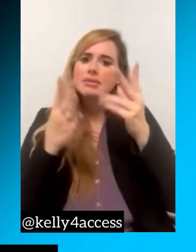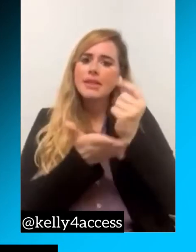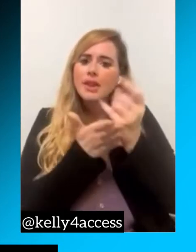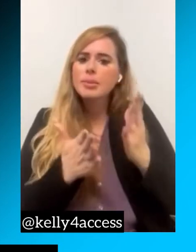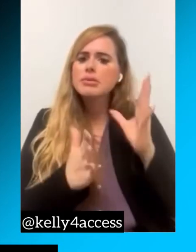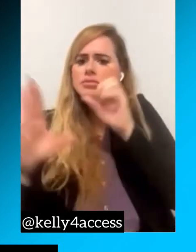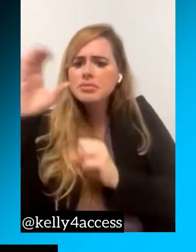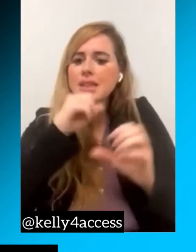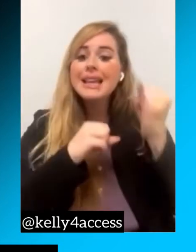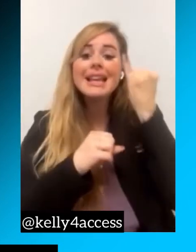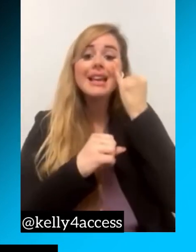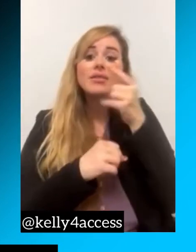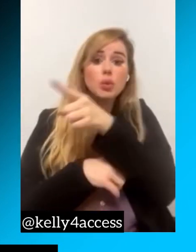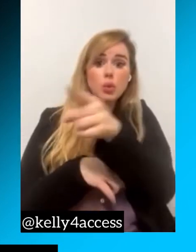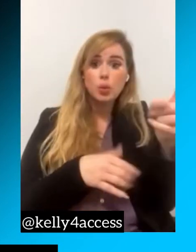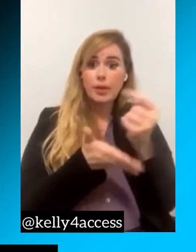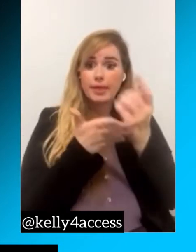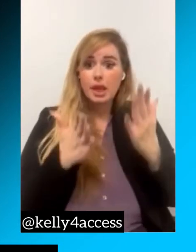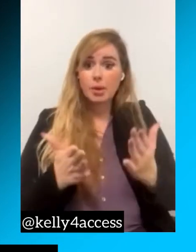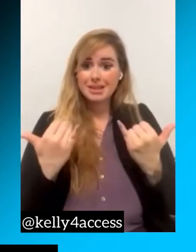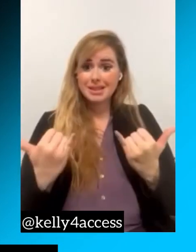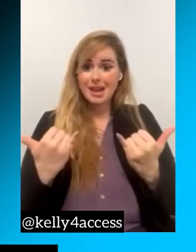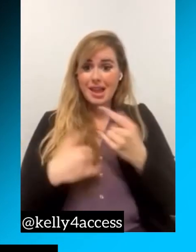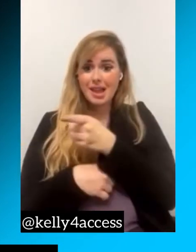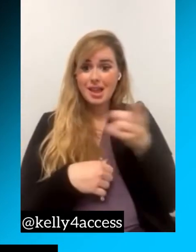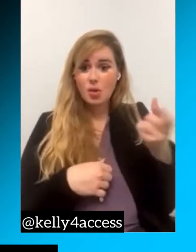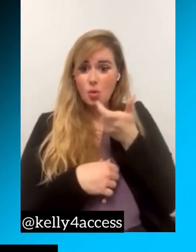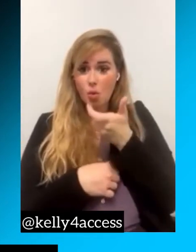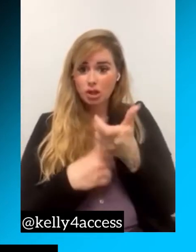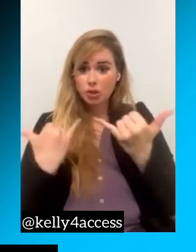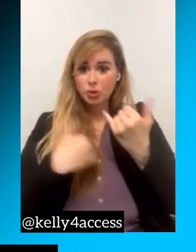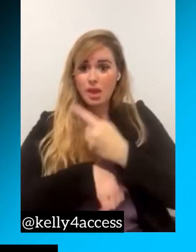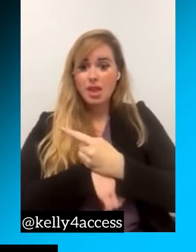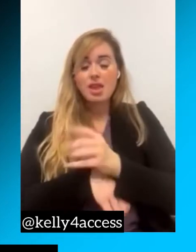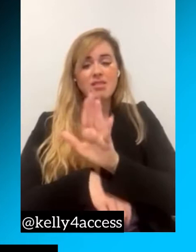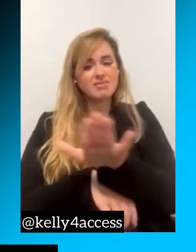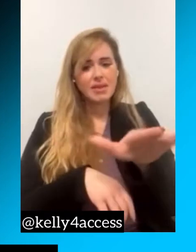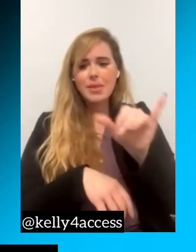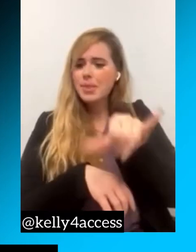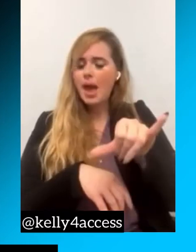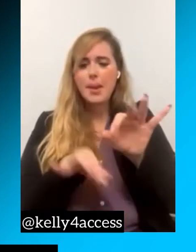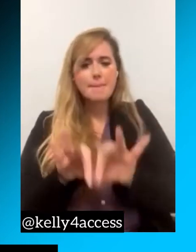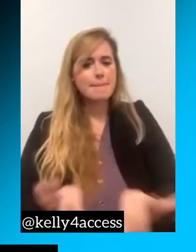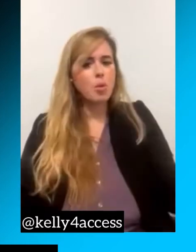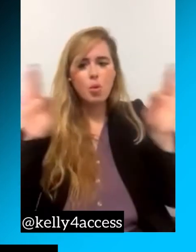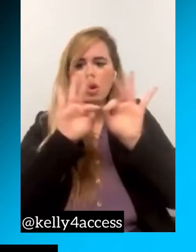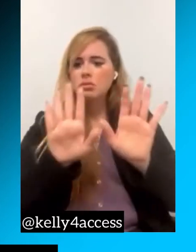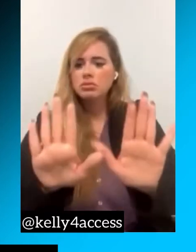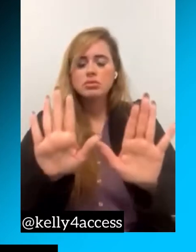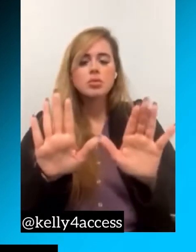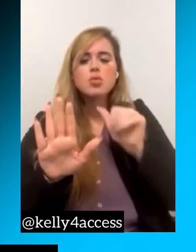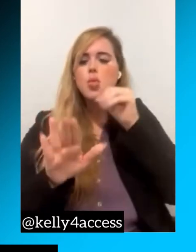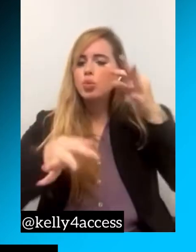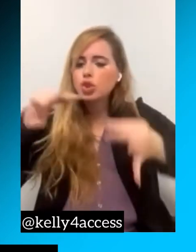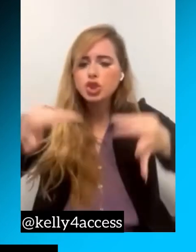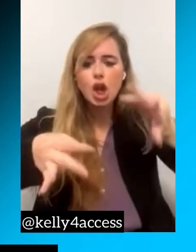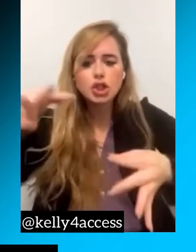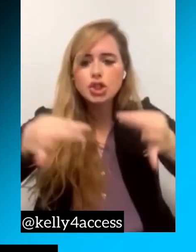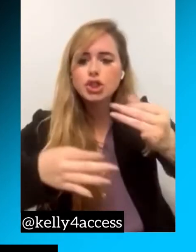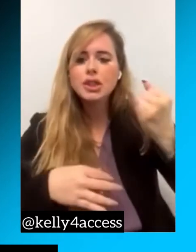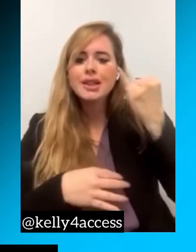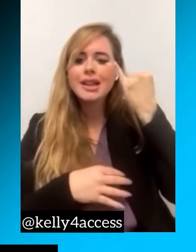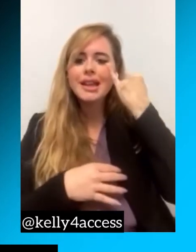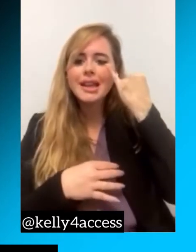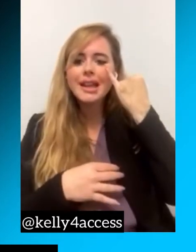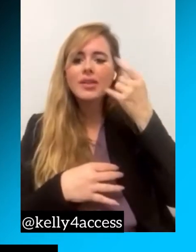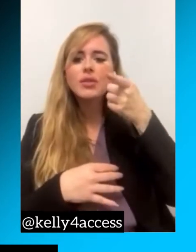are watching today. Definitely, that's the biggest one. If you're going into to it with the mindset of like there's